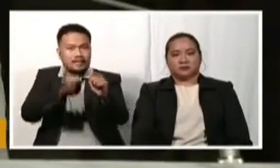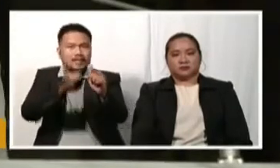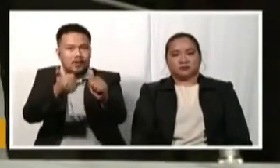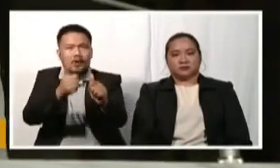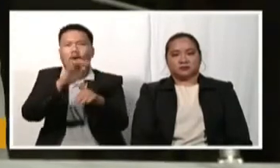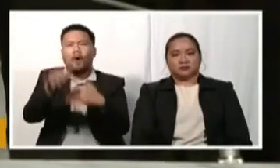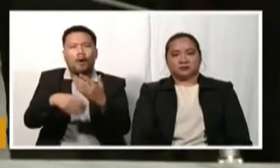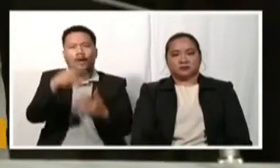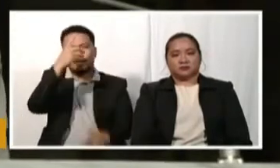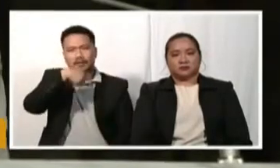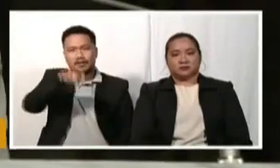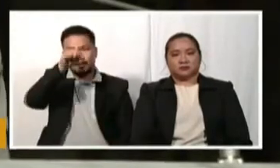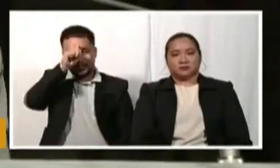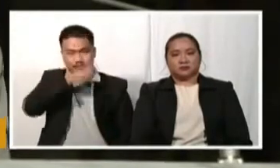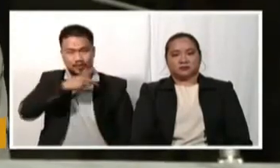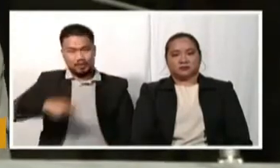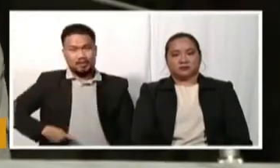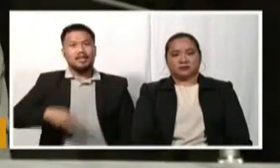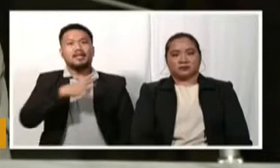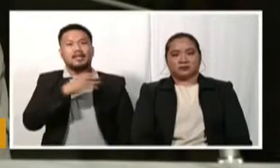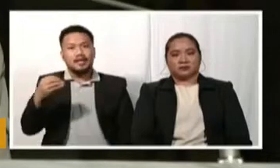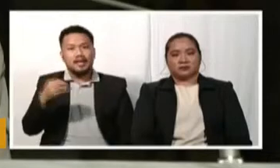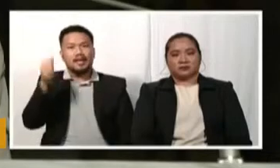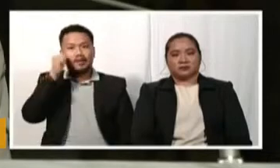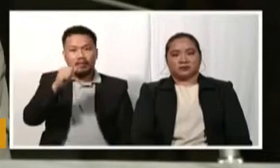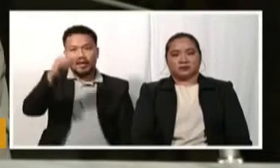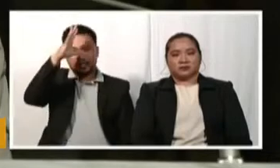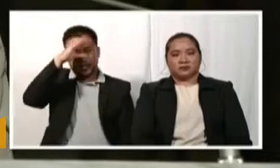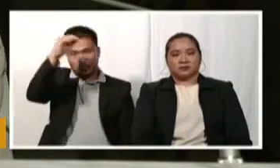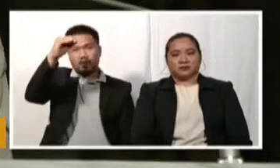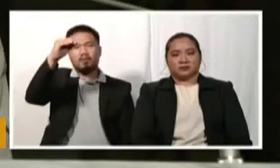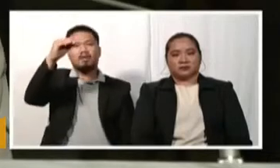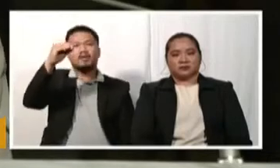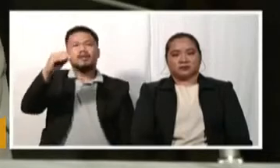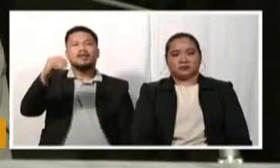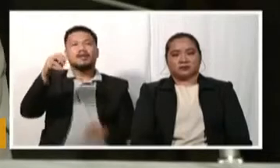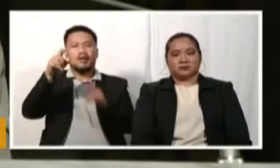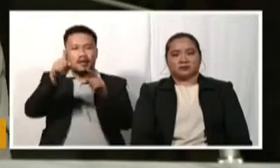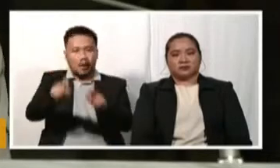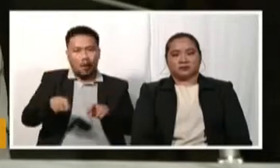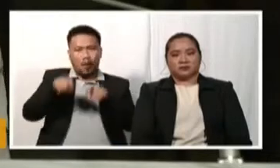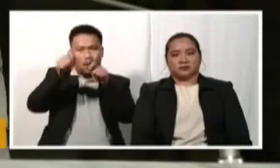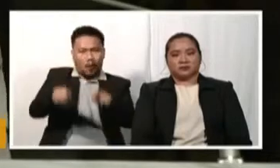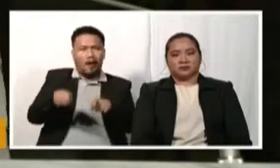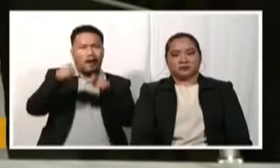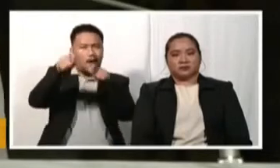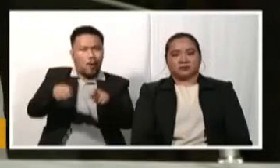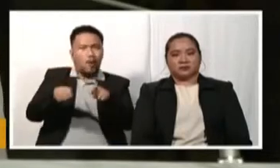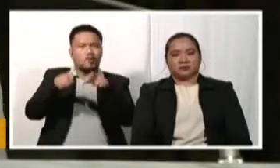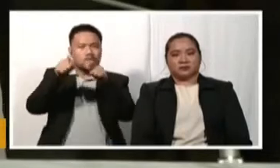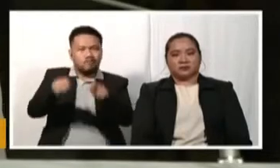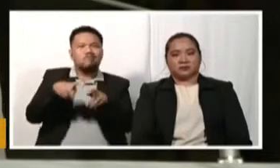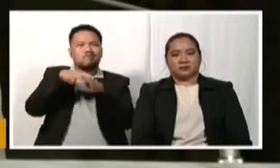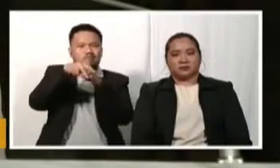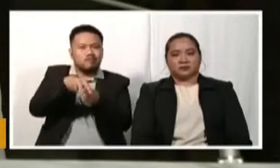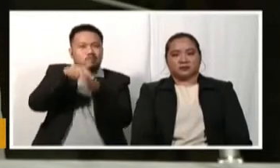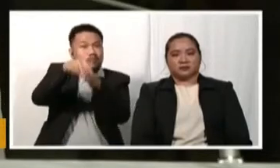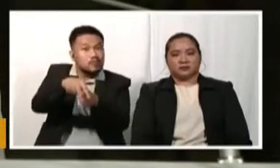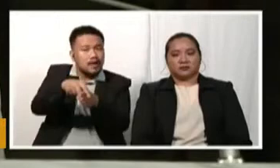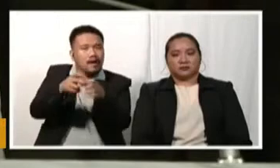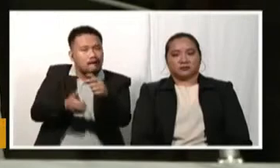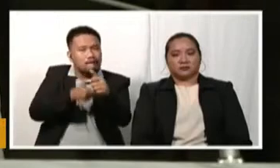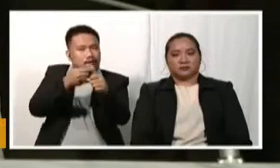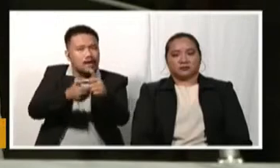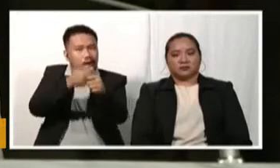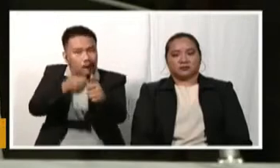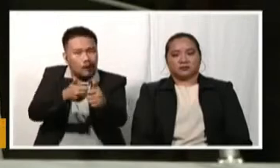Pharaoh's horses and chariots and charioteers went after them right into the midst of